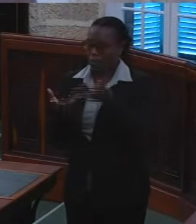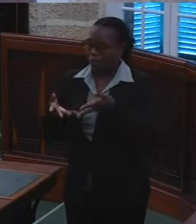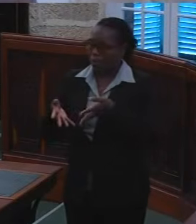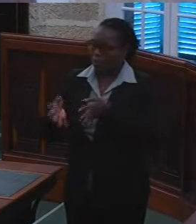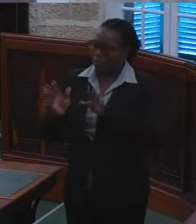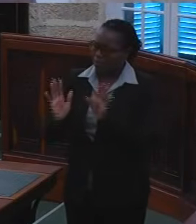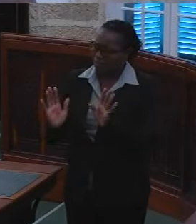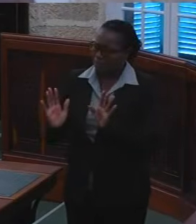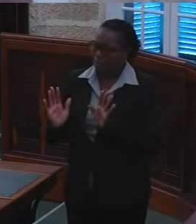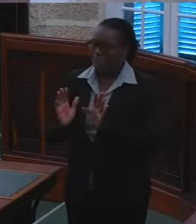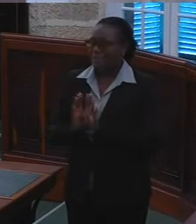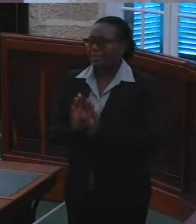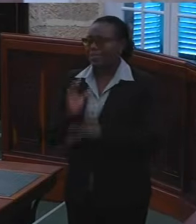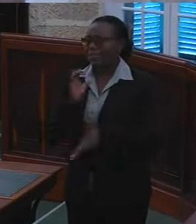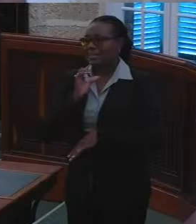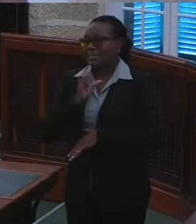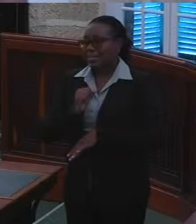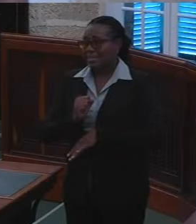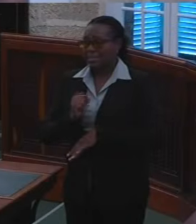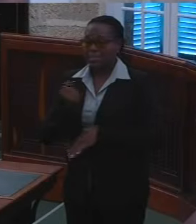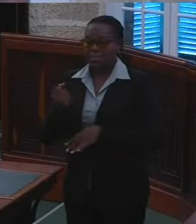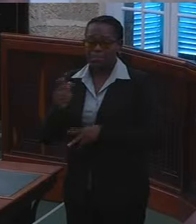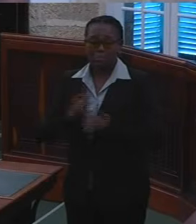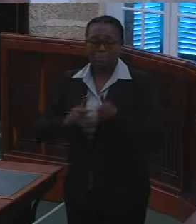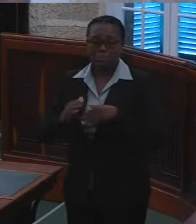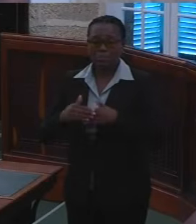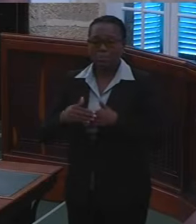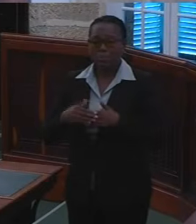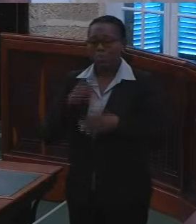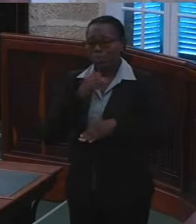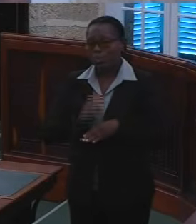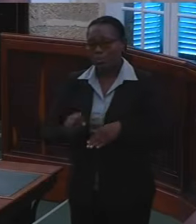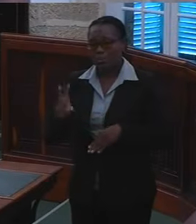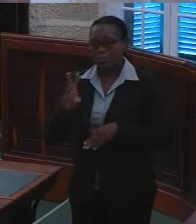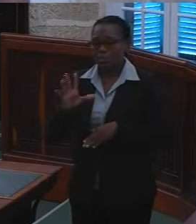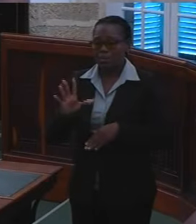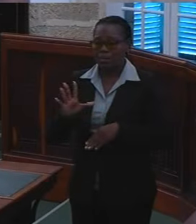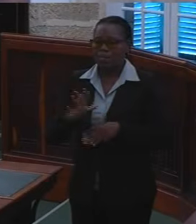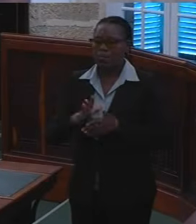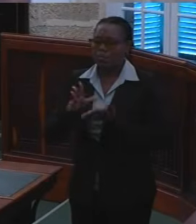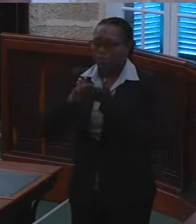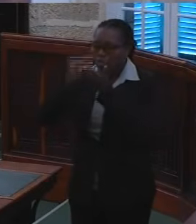age that you, persons over 65, would have poured the wisdom